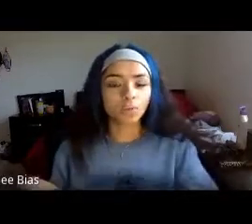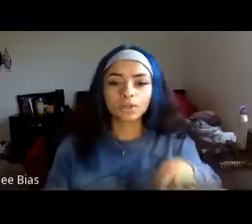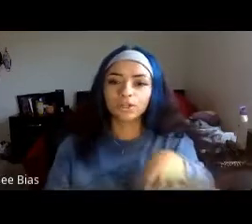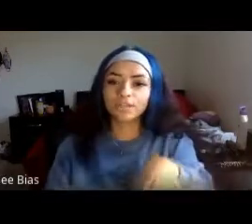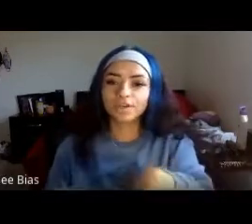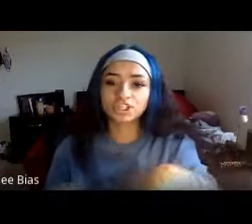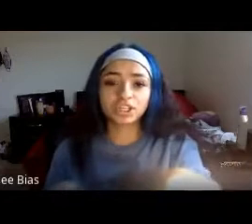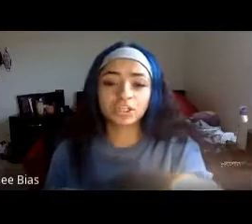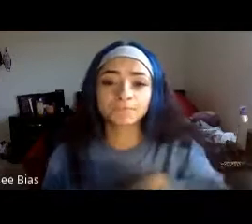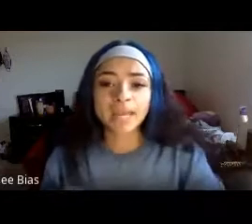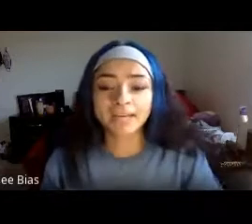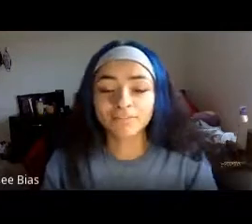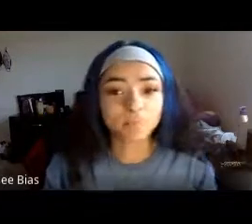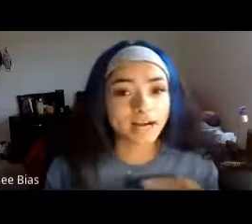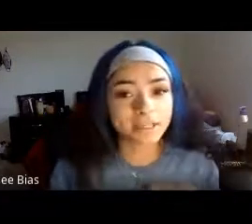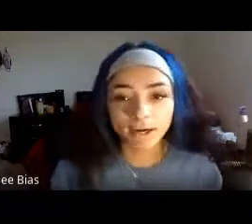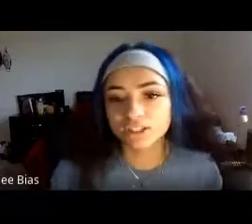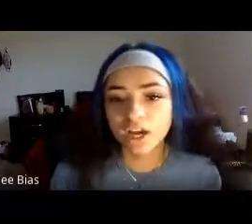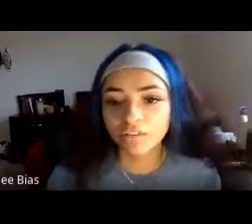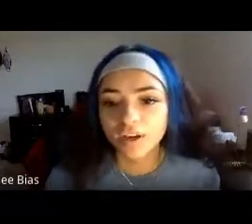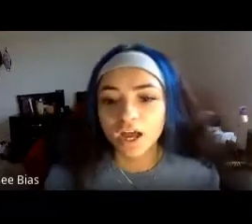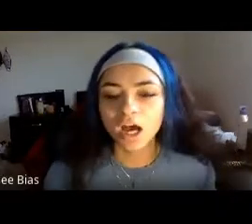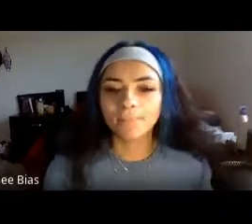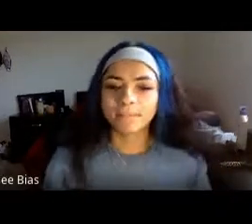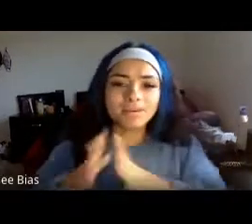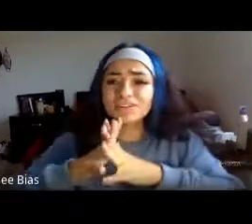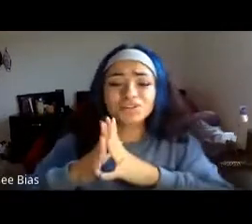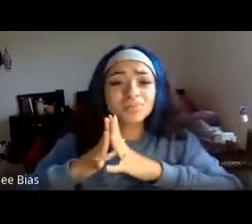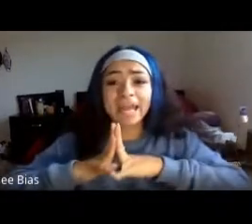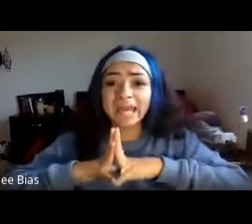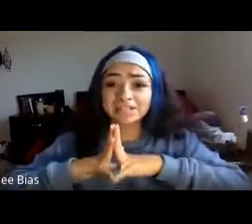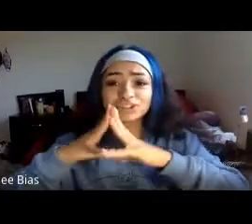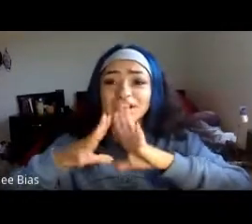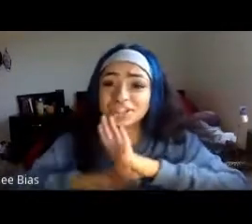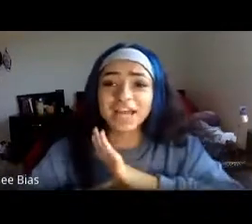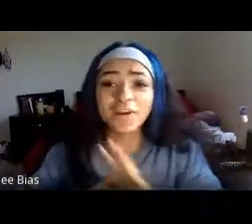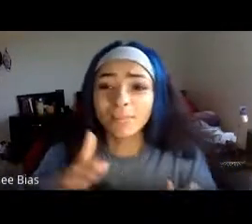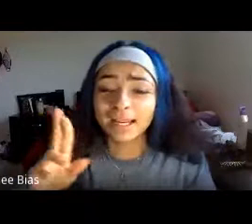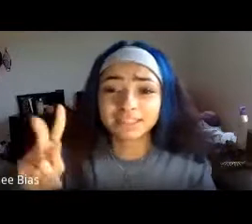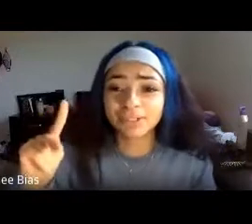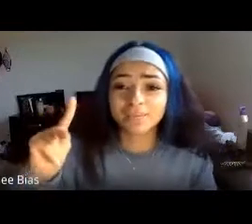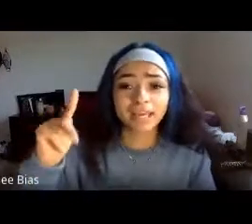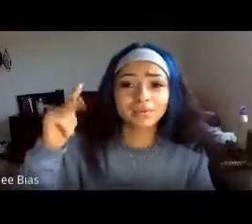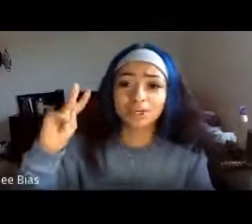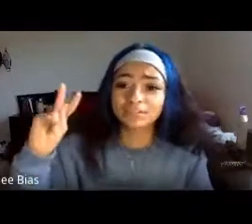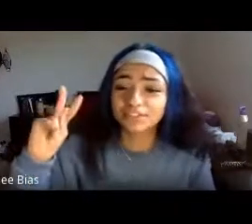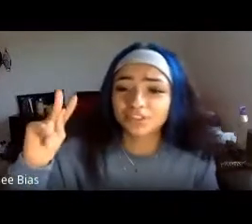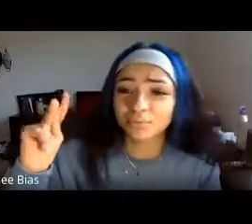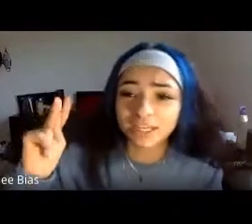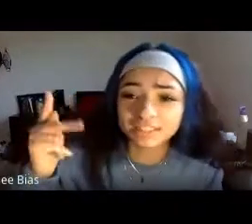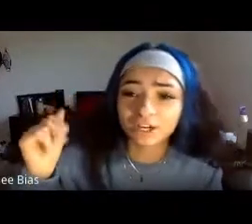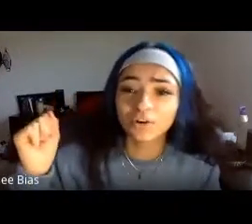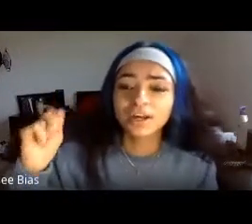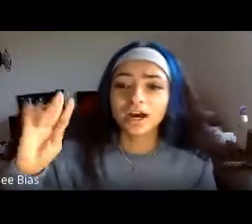if y'all want to look at the sheet and kind of just practice it by yourself, maybe even do some hand stretches. I know my hands sometimes can't be curved in